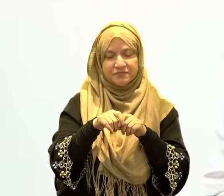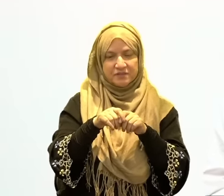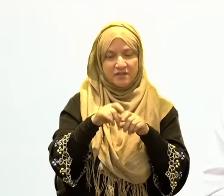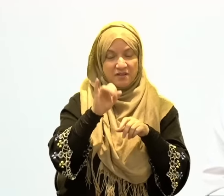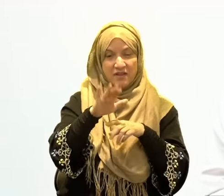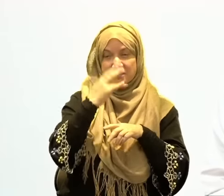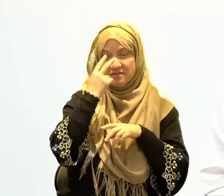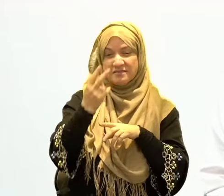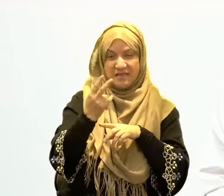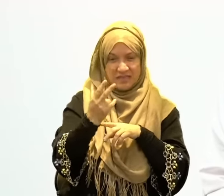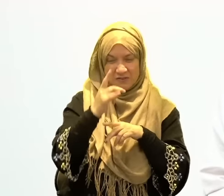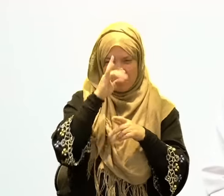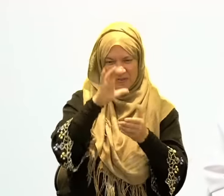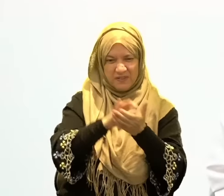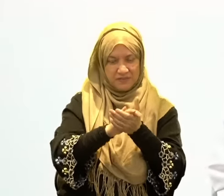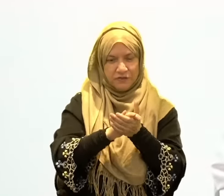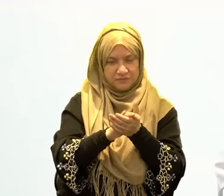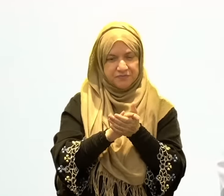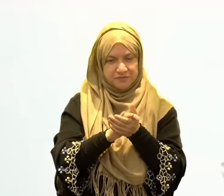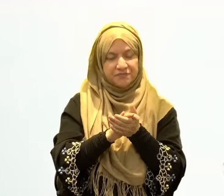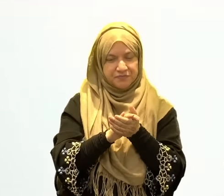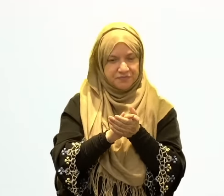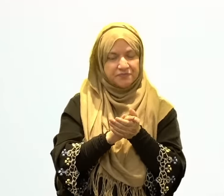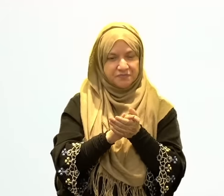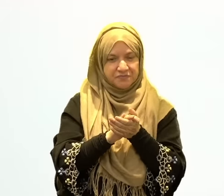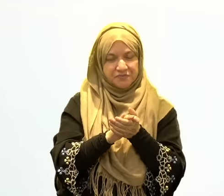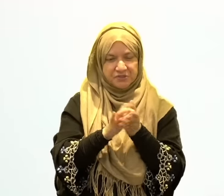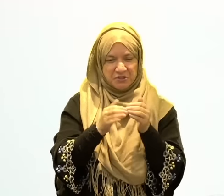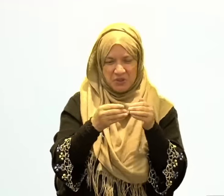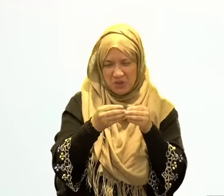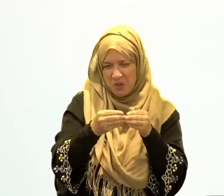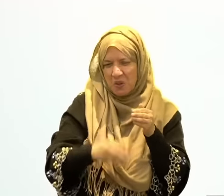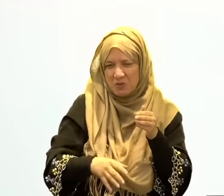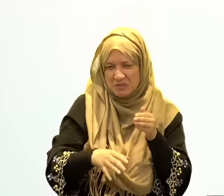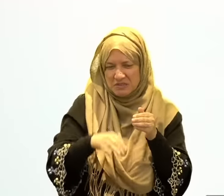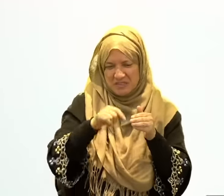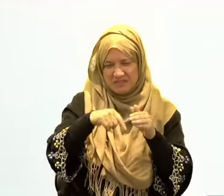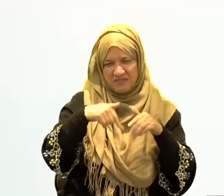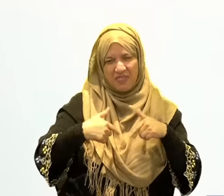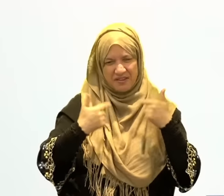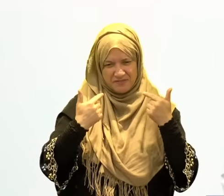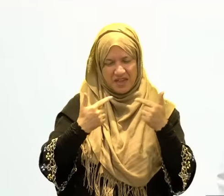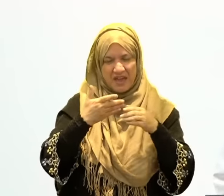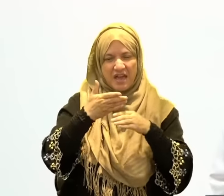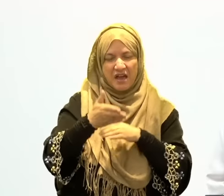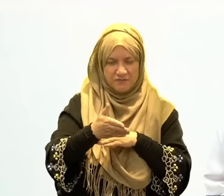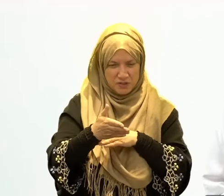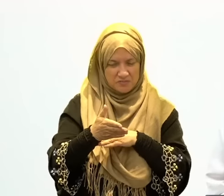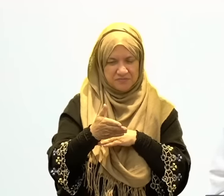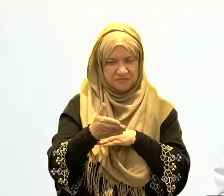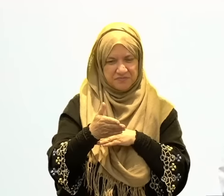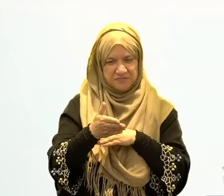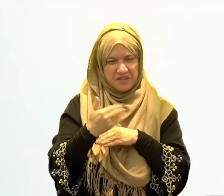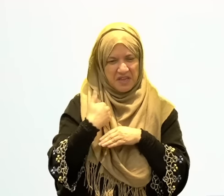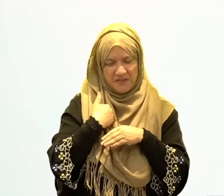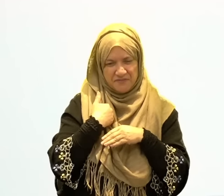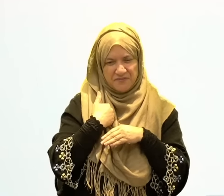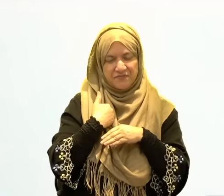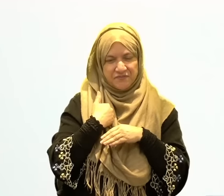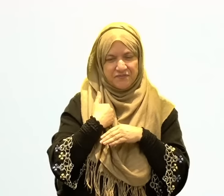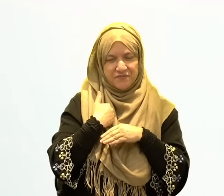motivates them. And I'll end with this. It's a beautiful saying from an Imam Sahl ibn Abdullah Tustari,